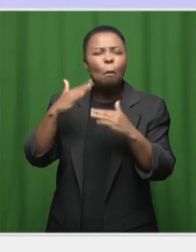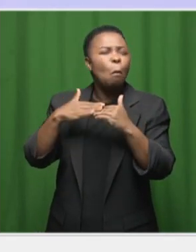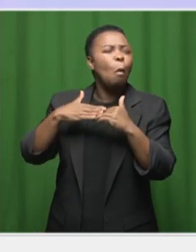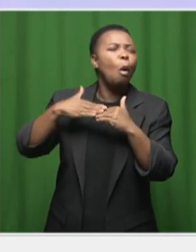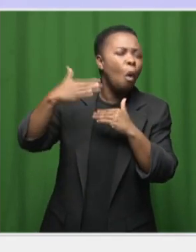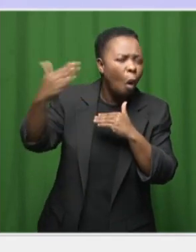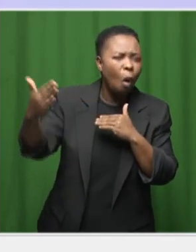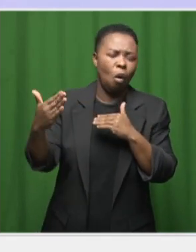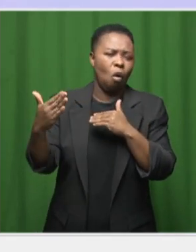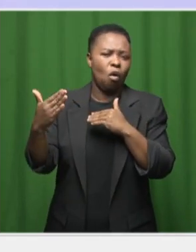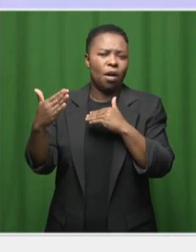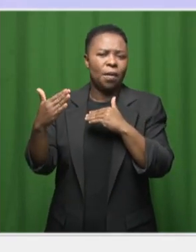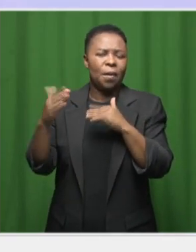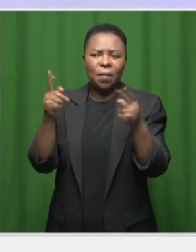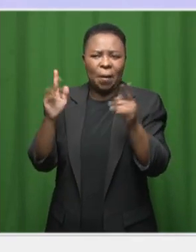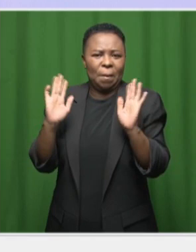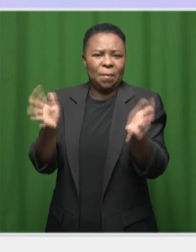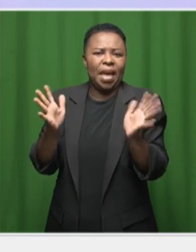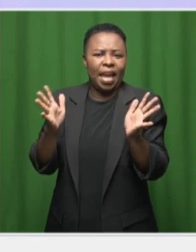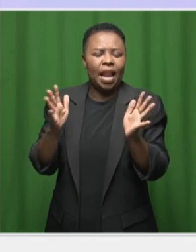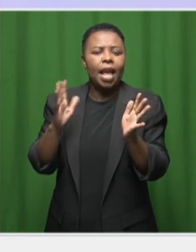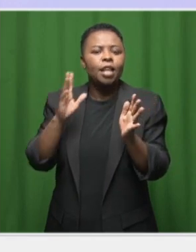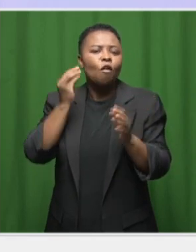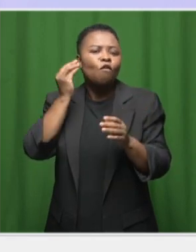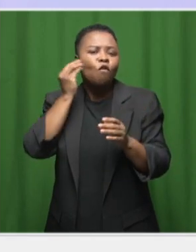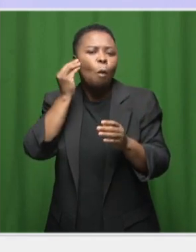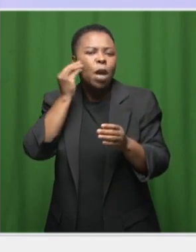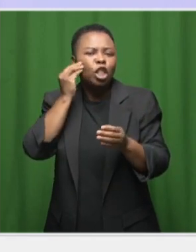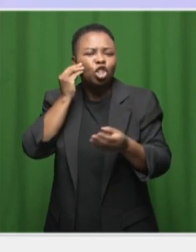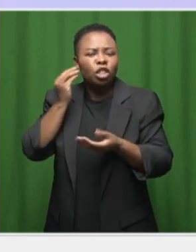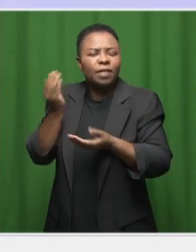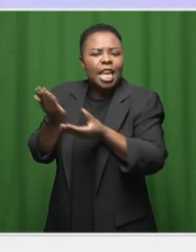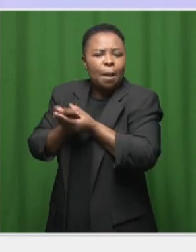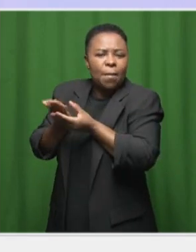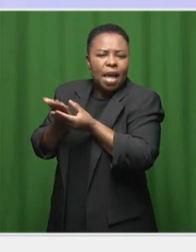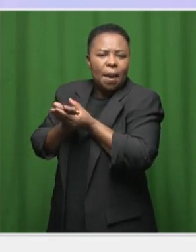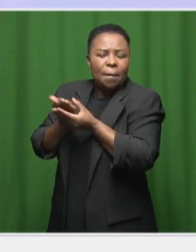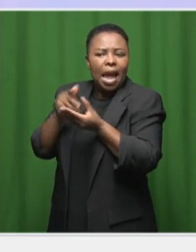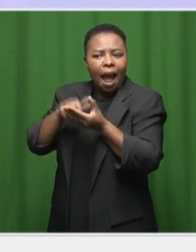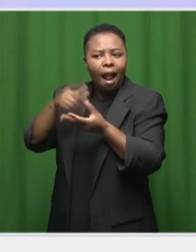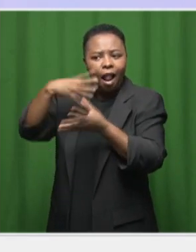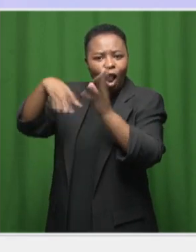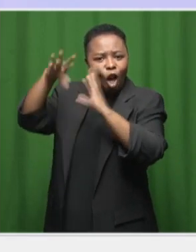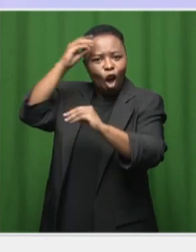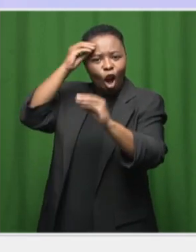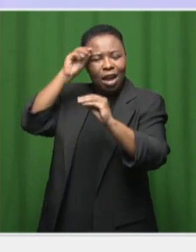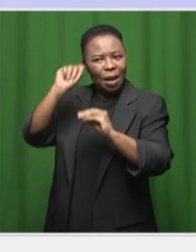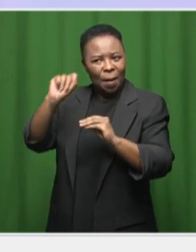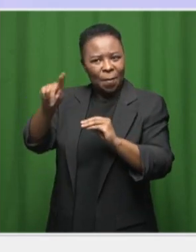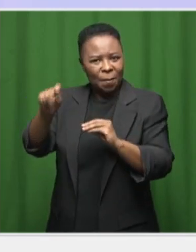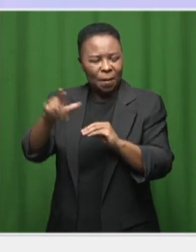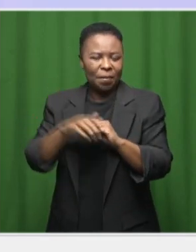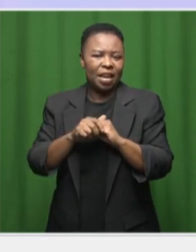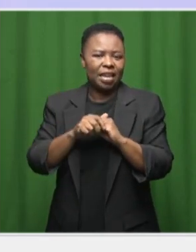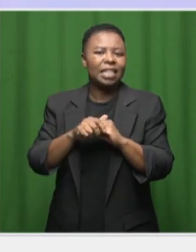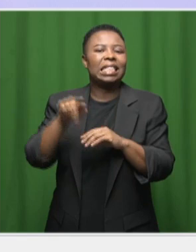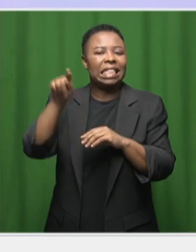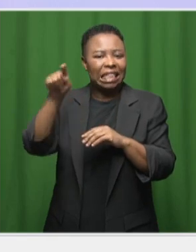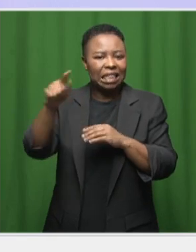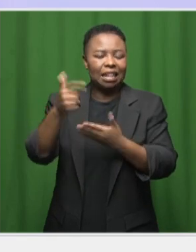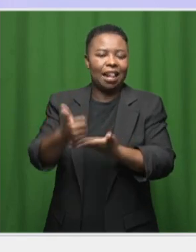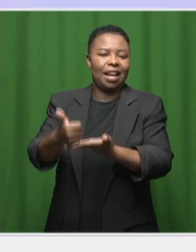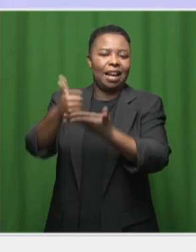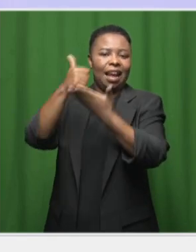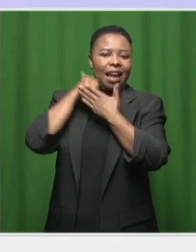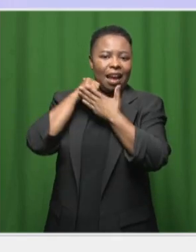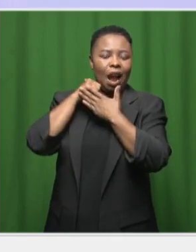And then the importance of archiving. Yeah. So that's one of the elements that I've learned from him. And it has assisted me in developing